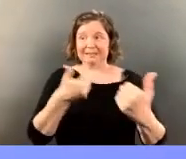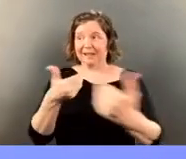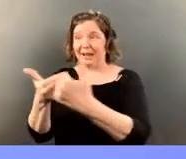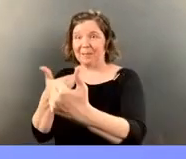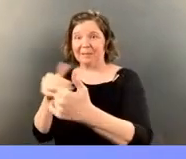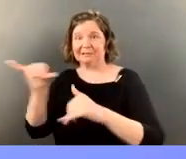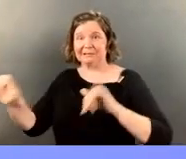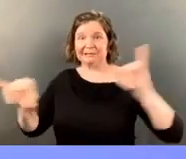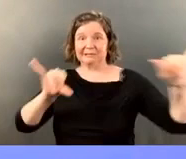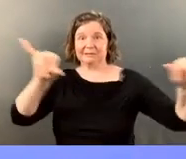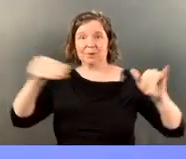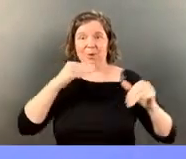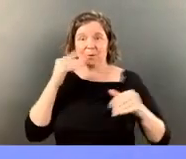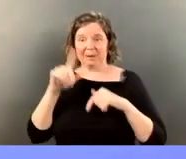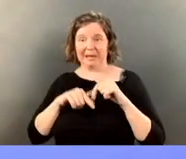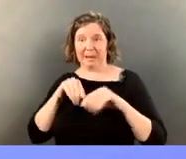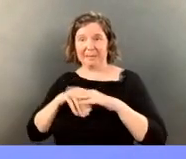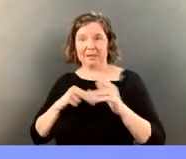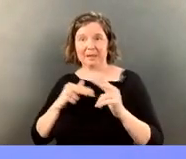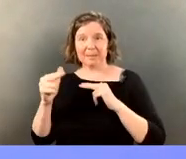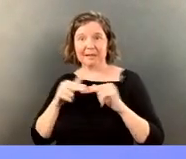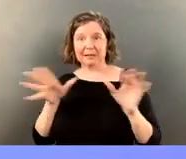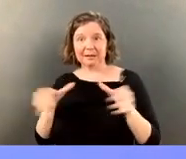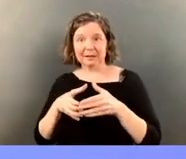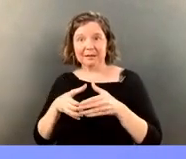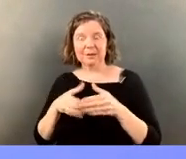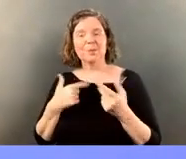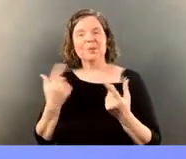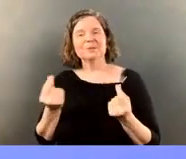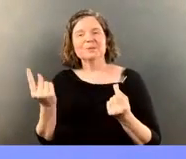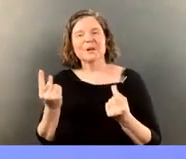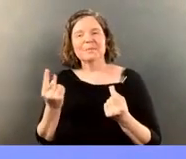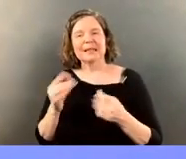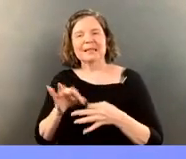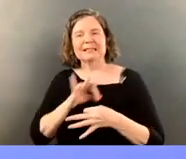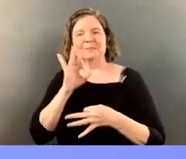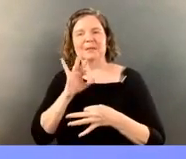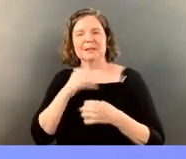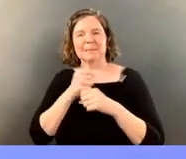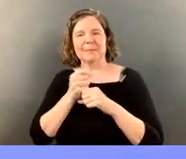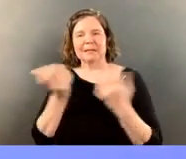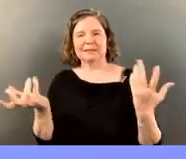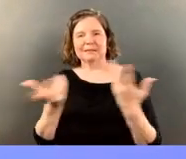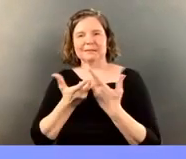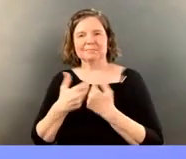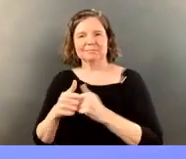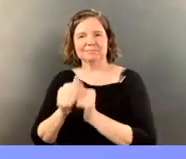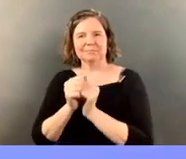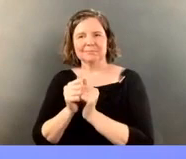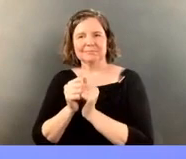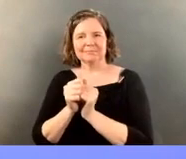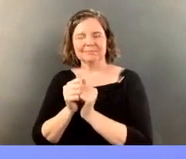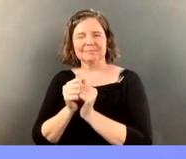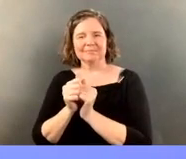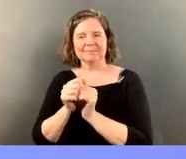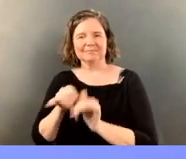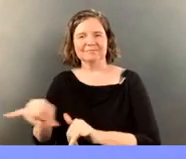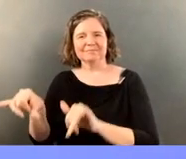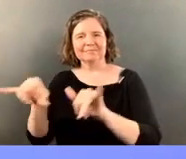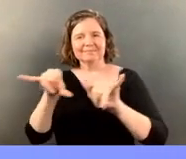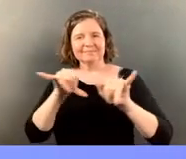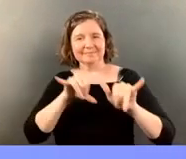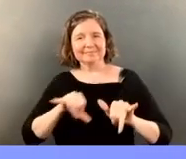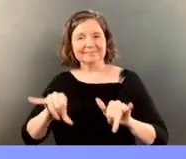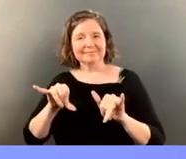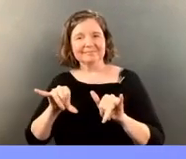be in this building physically together, we get to do something that spiritually makes us together and brings us into one accord